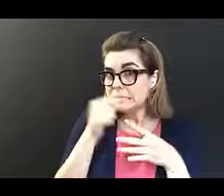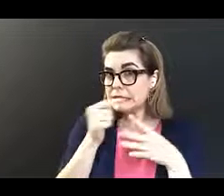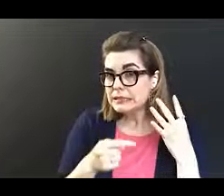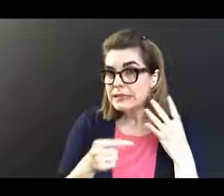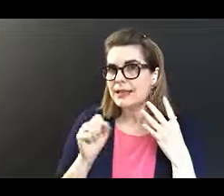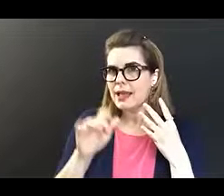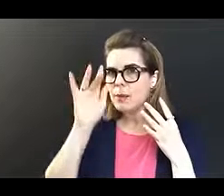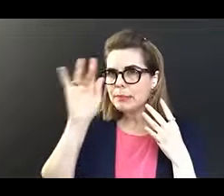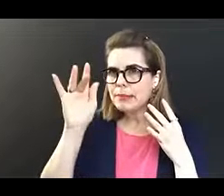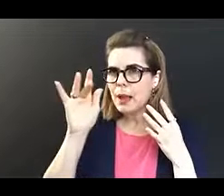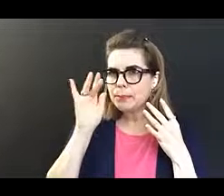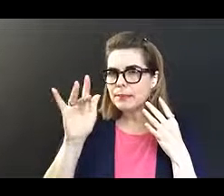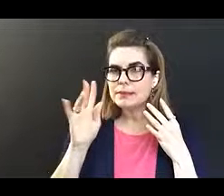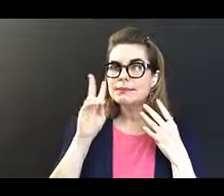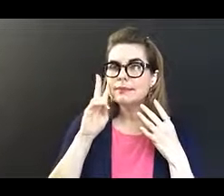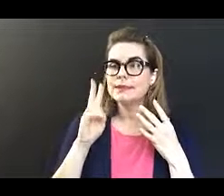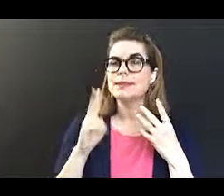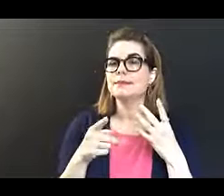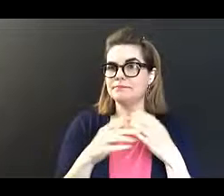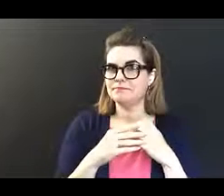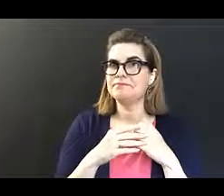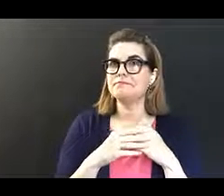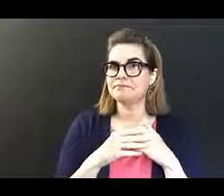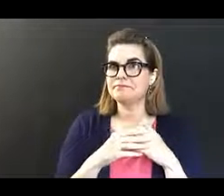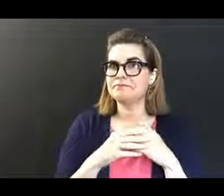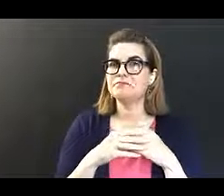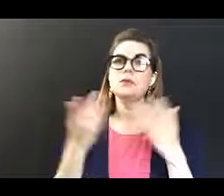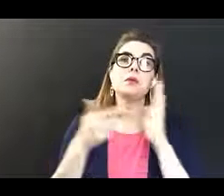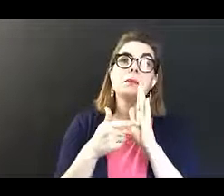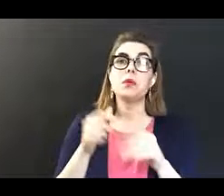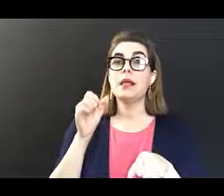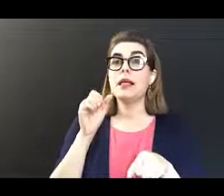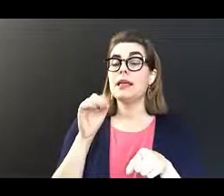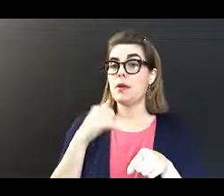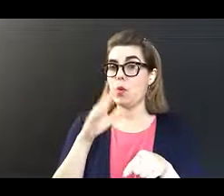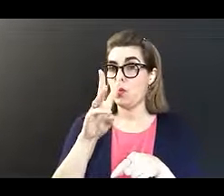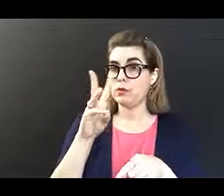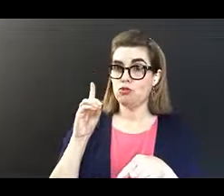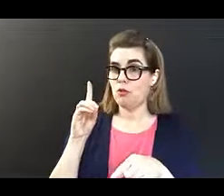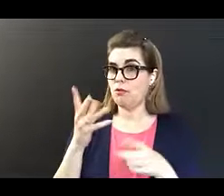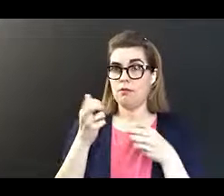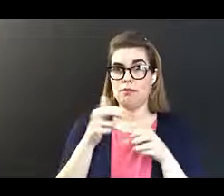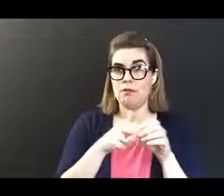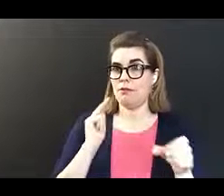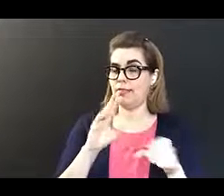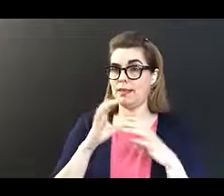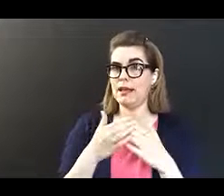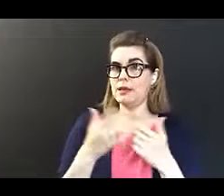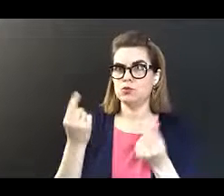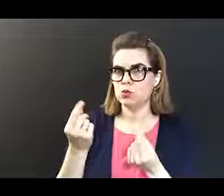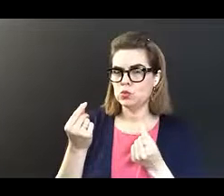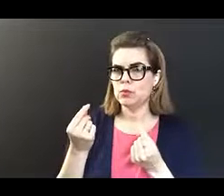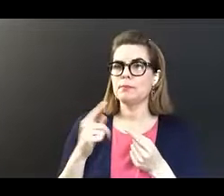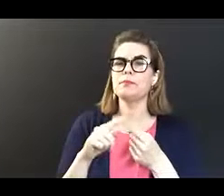those services, how to withdraw from a class once they've received permission from their high school counselor, how to